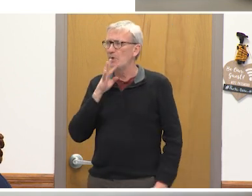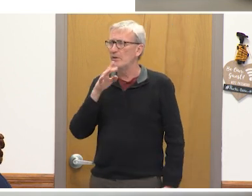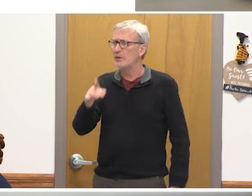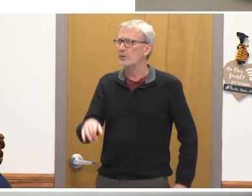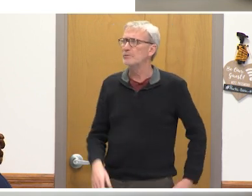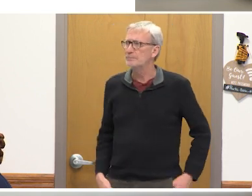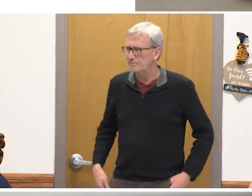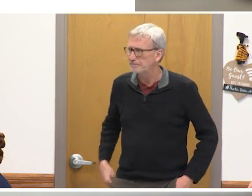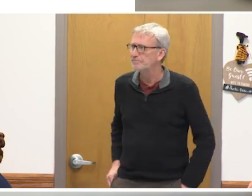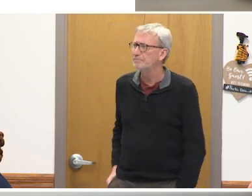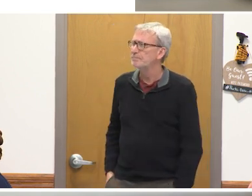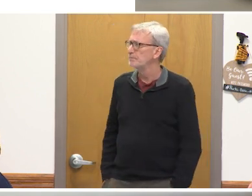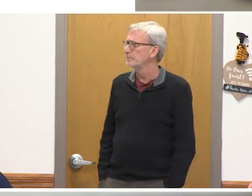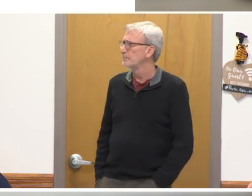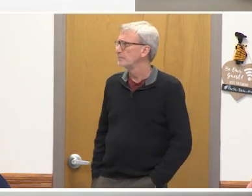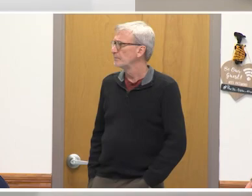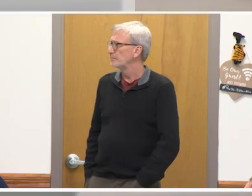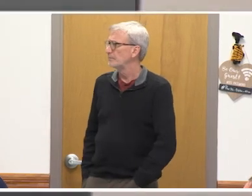more about this project.